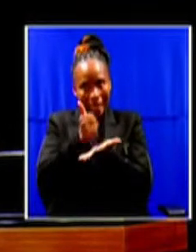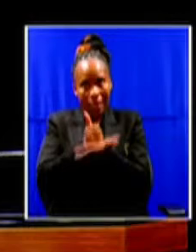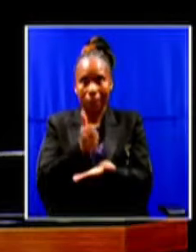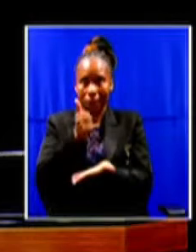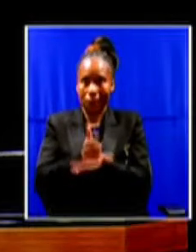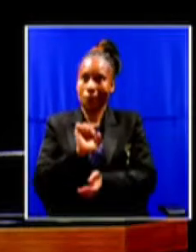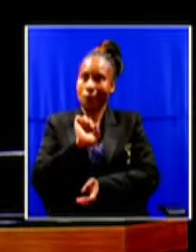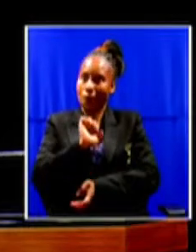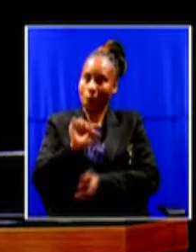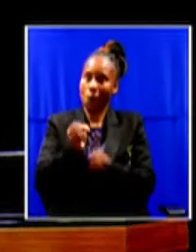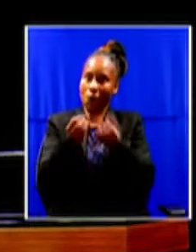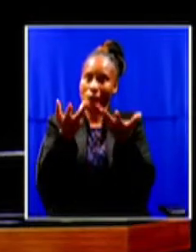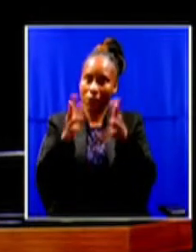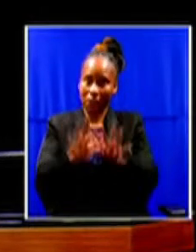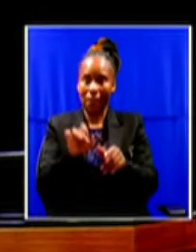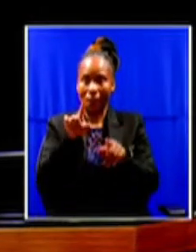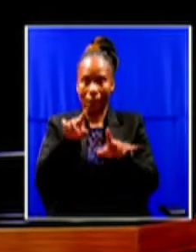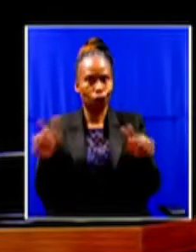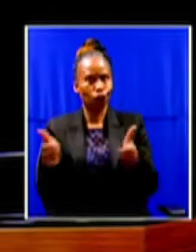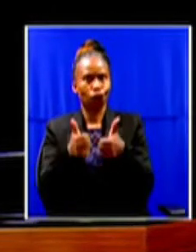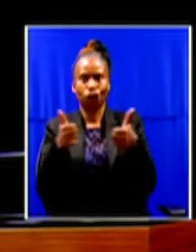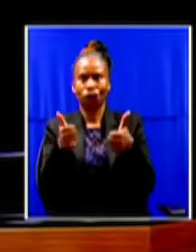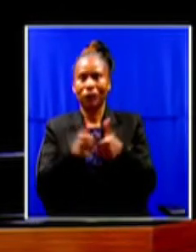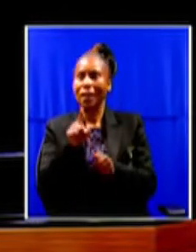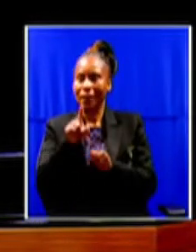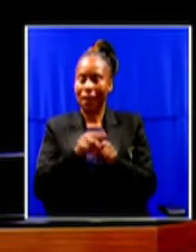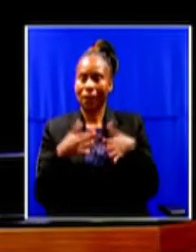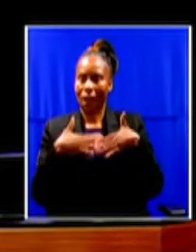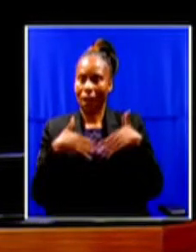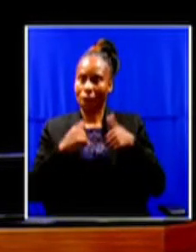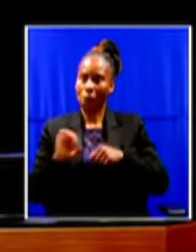That will be great for the day and for all of us' safety.